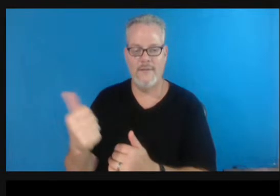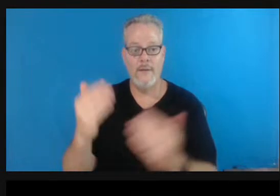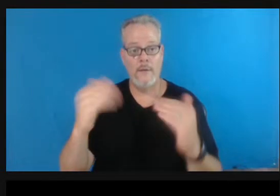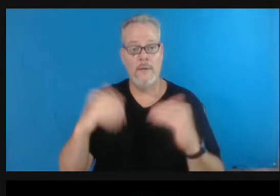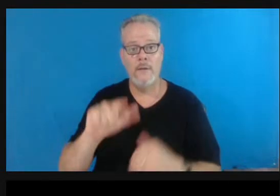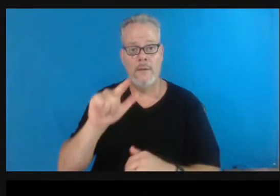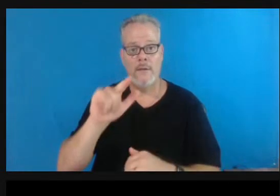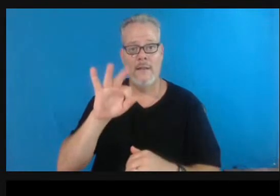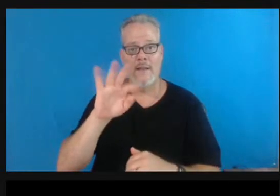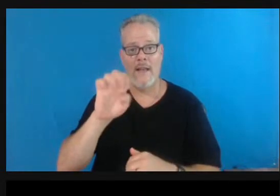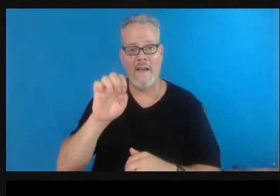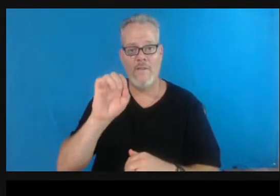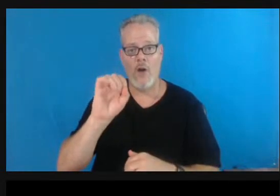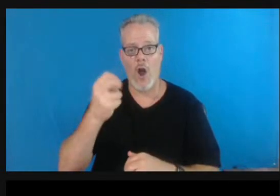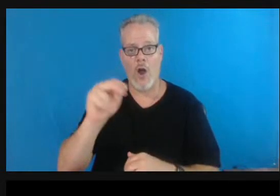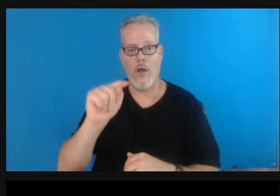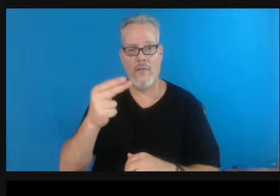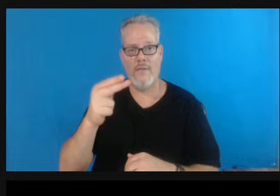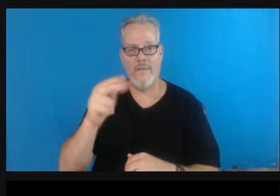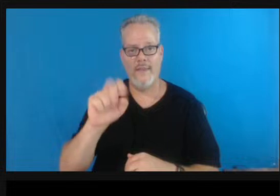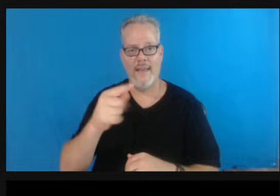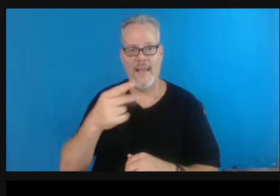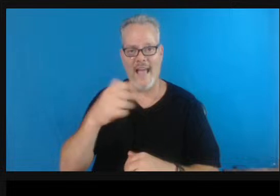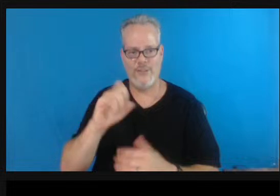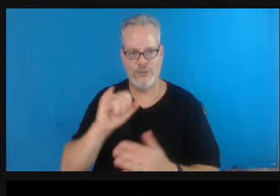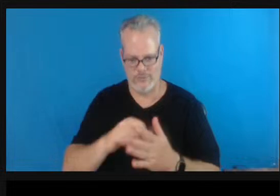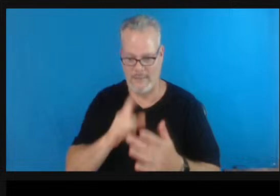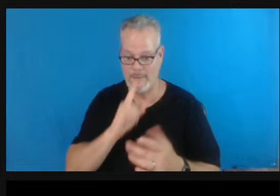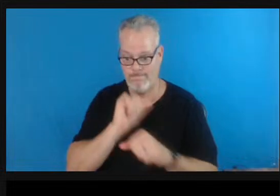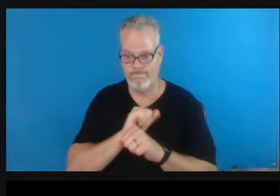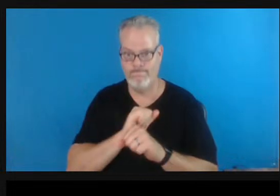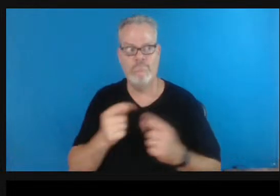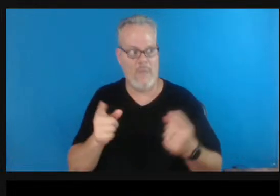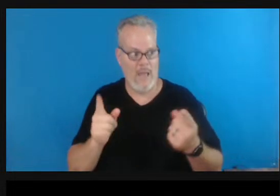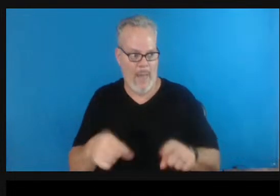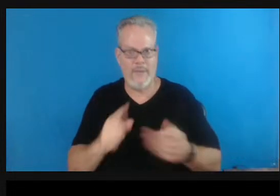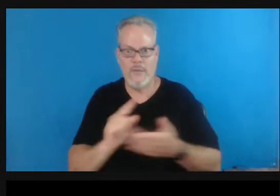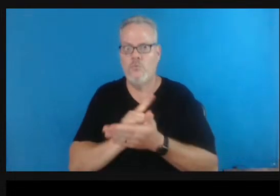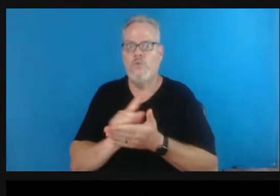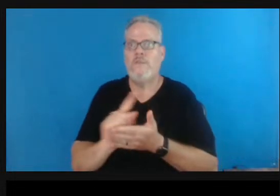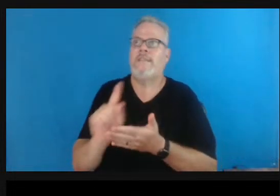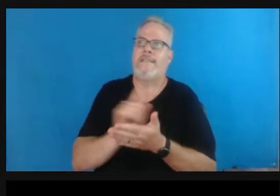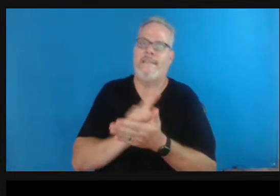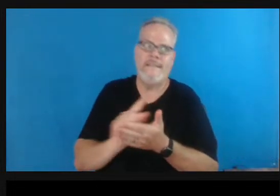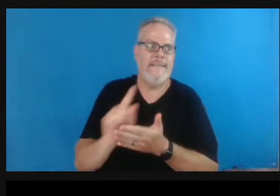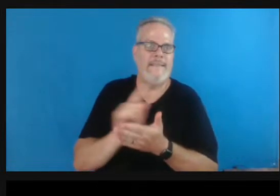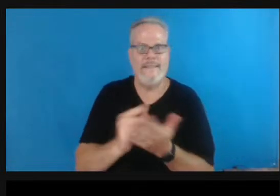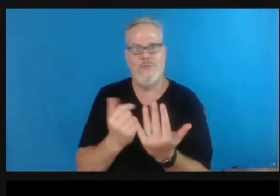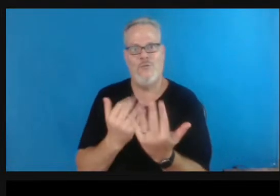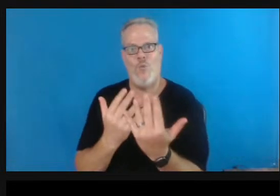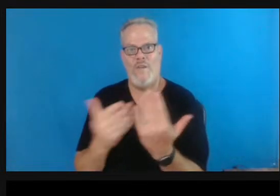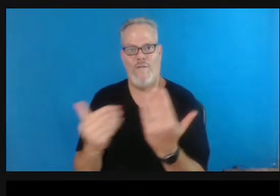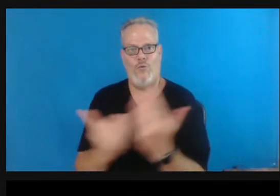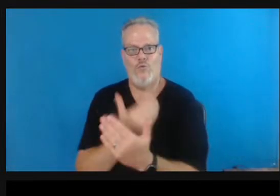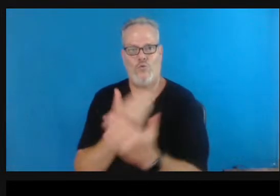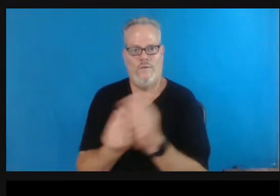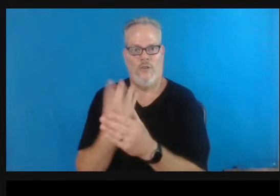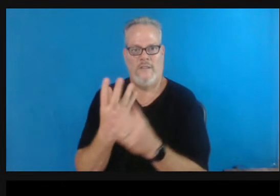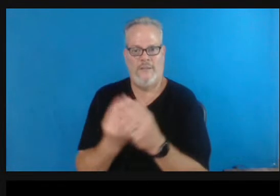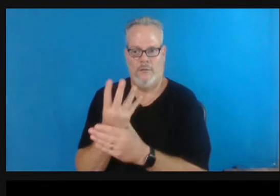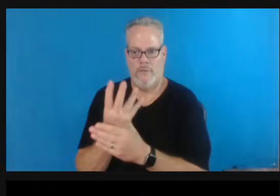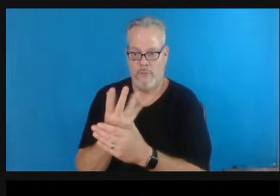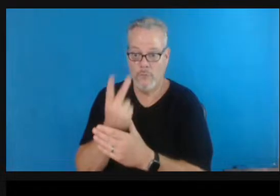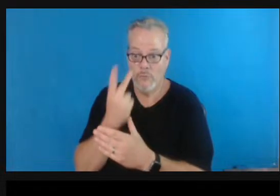Edge is truly what is going on around here, waiting week to week for a new episode. Check out with one of